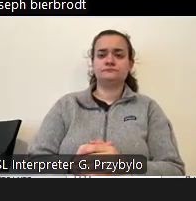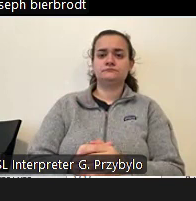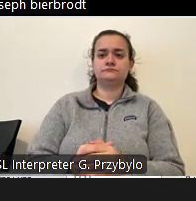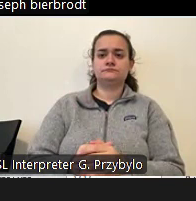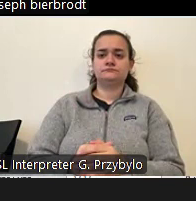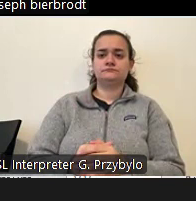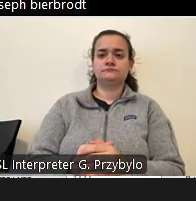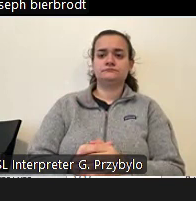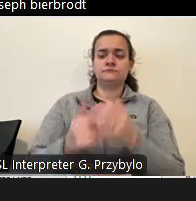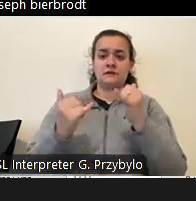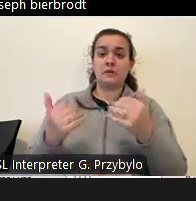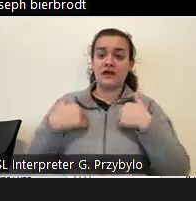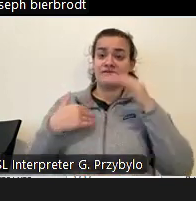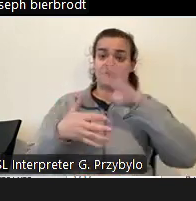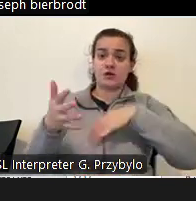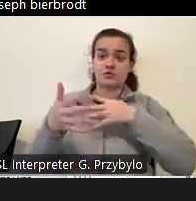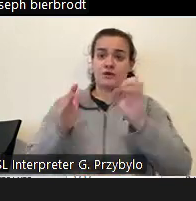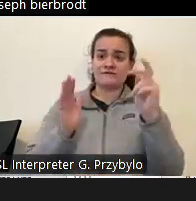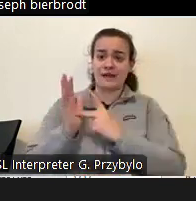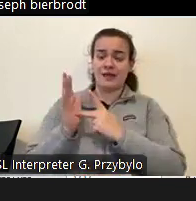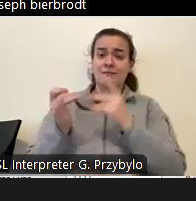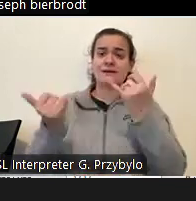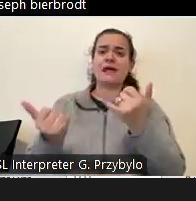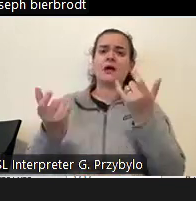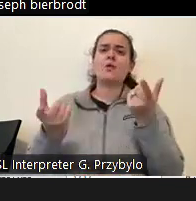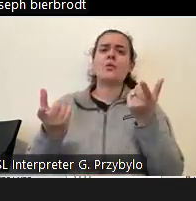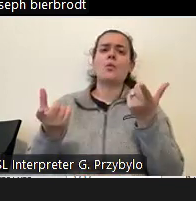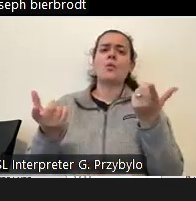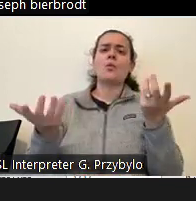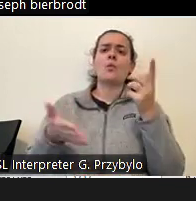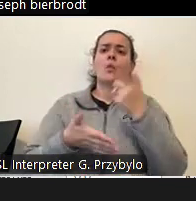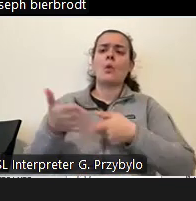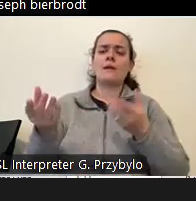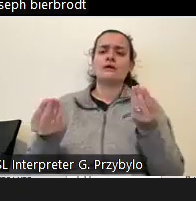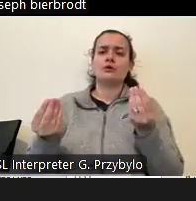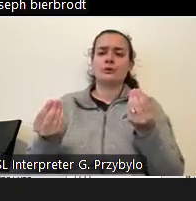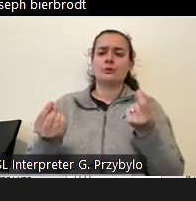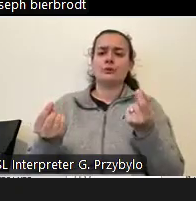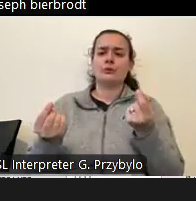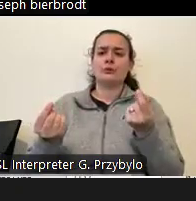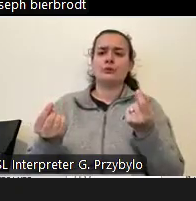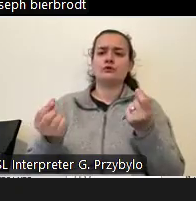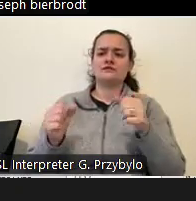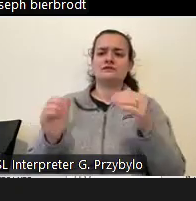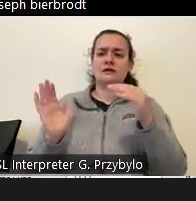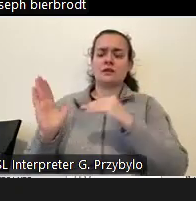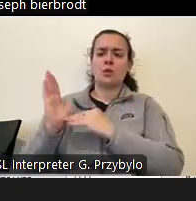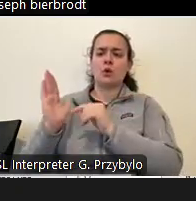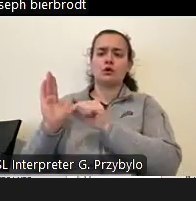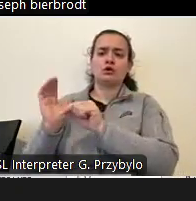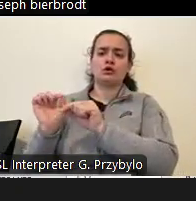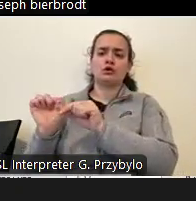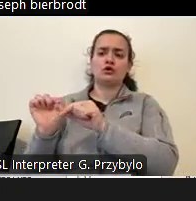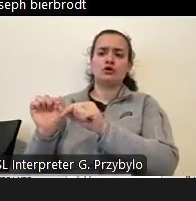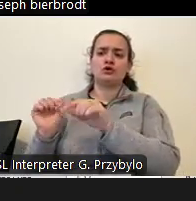So now we have that graph back. But what I'm going to do now is, you can see down in the corner here, I'm going to change it to a